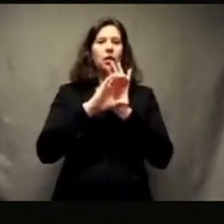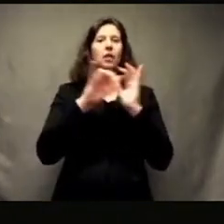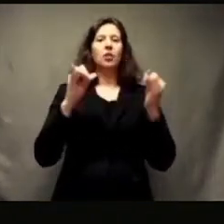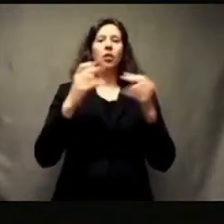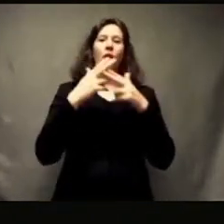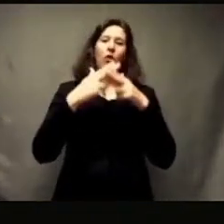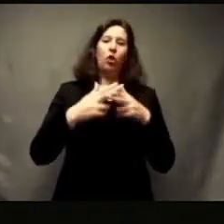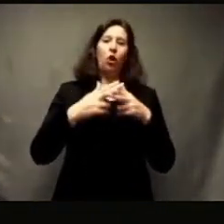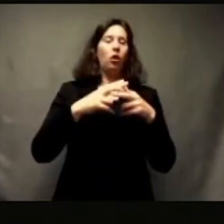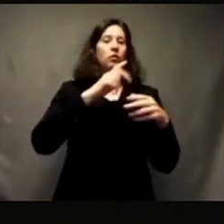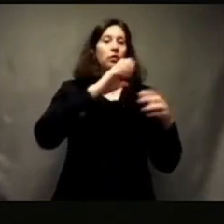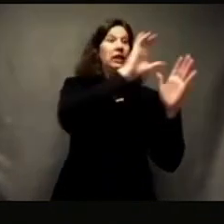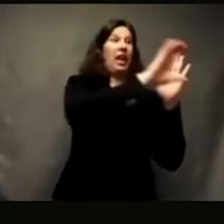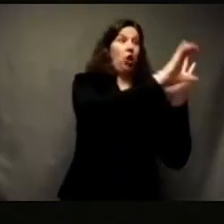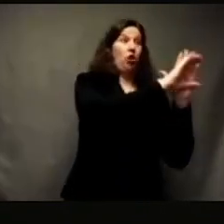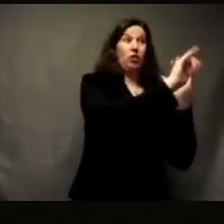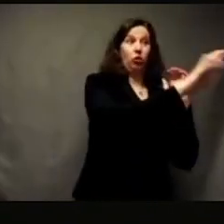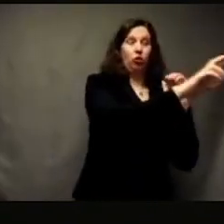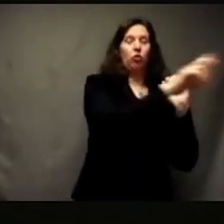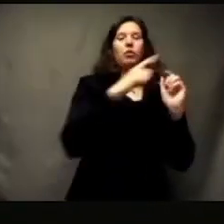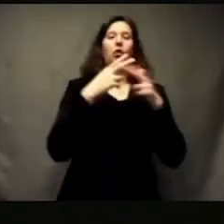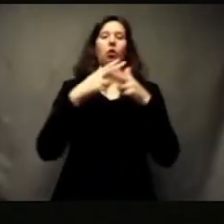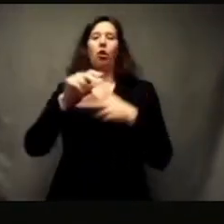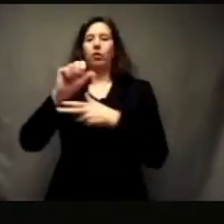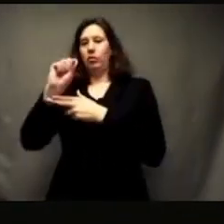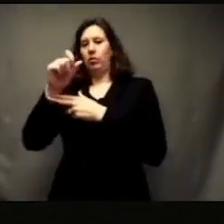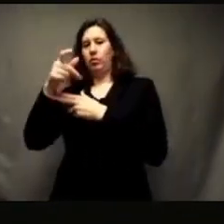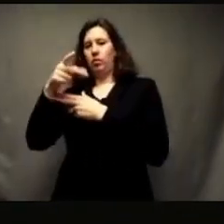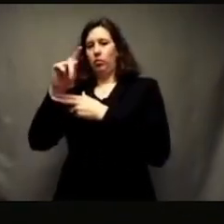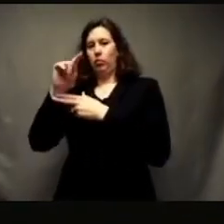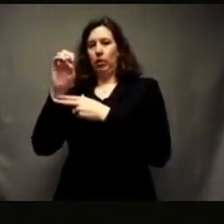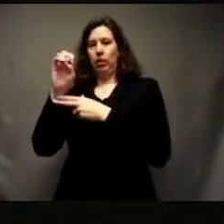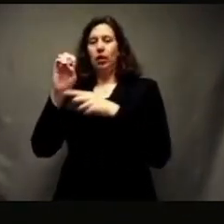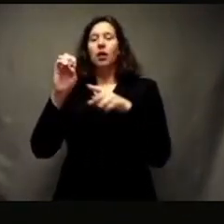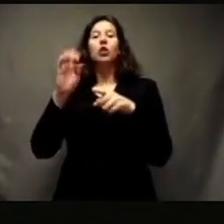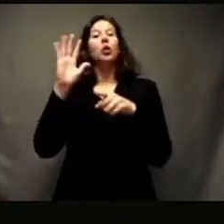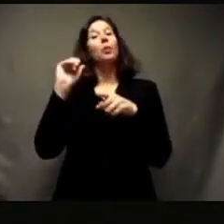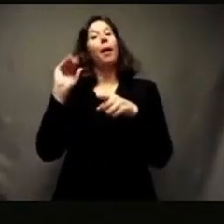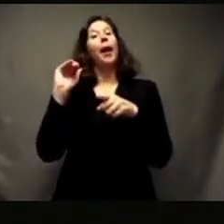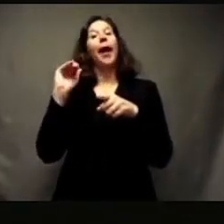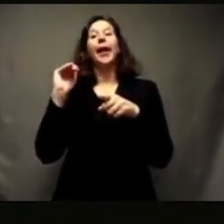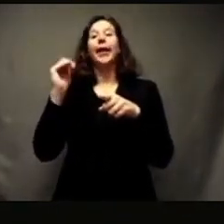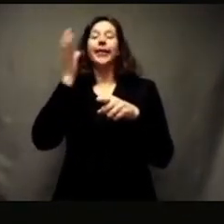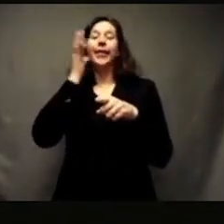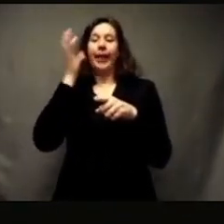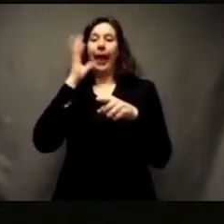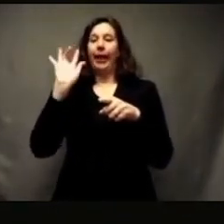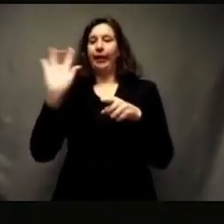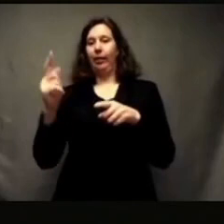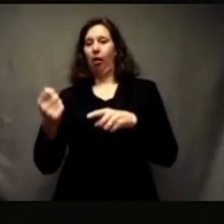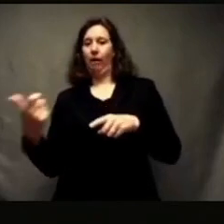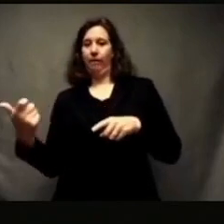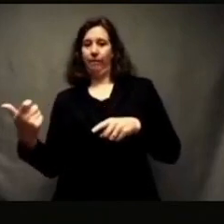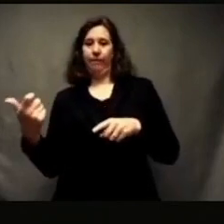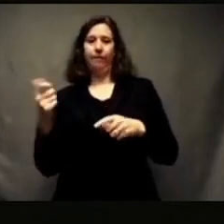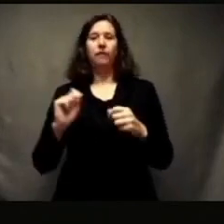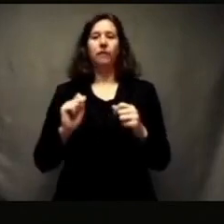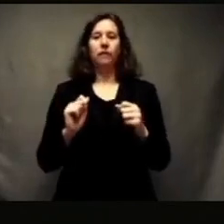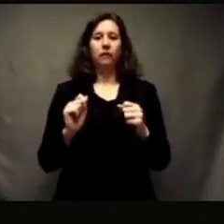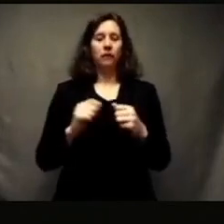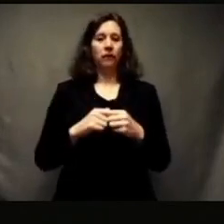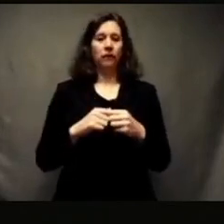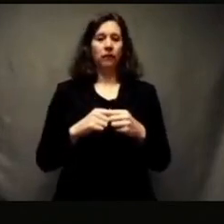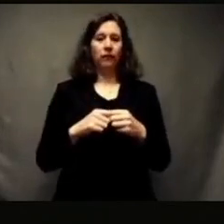actually going to delete our friendly Scratch cat. I'm going to add some sea creatures. So I'm going to go to